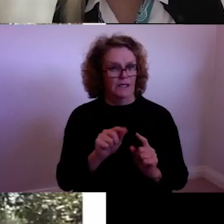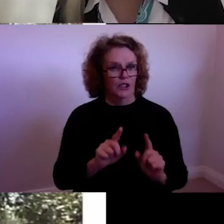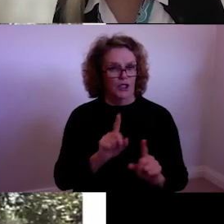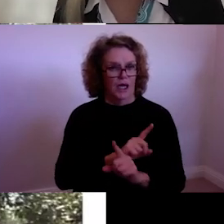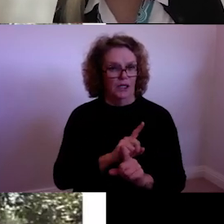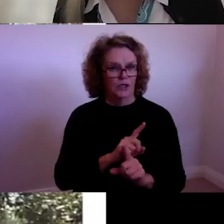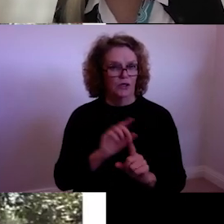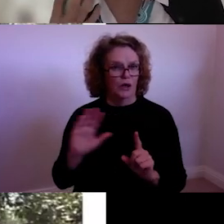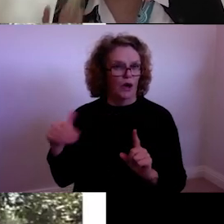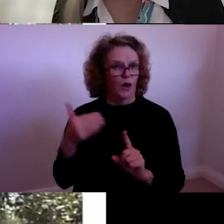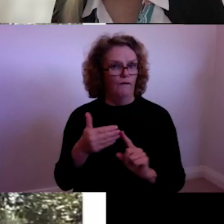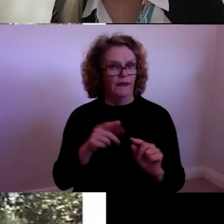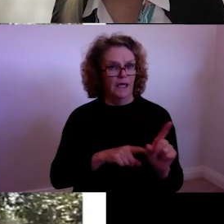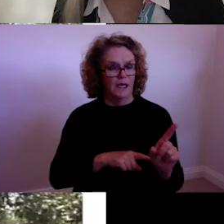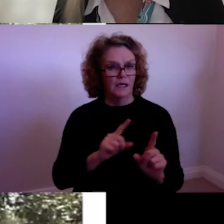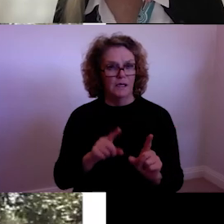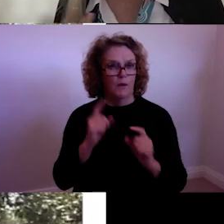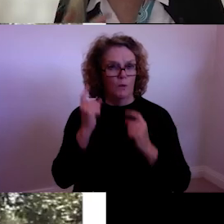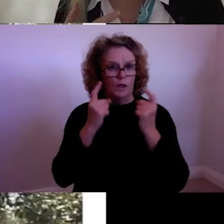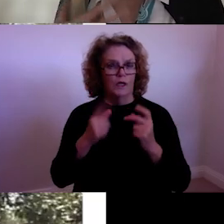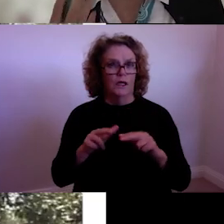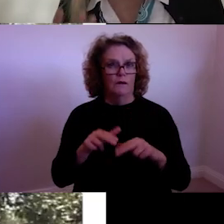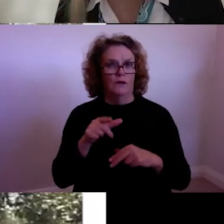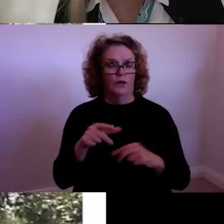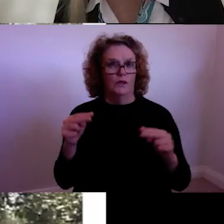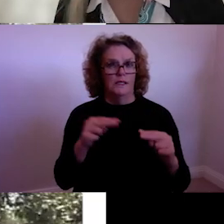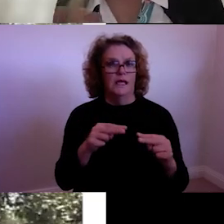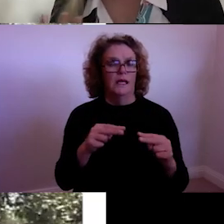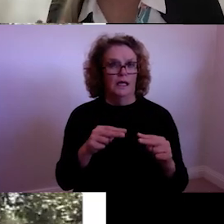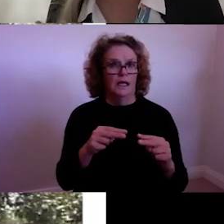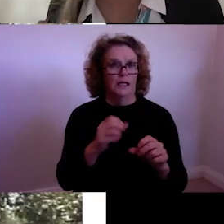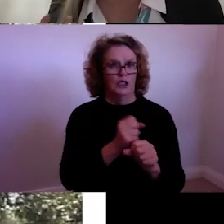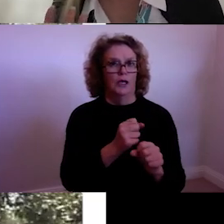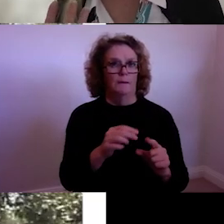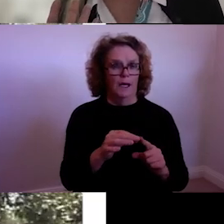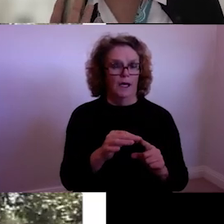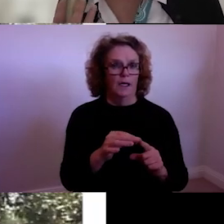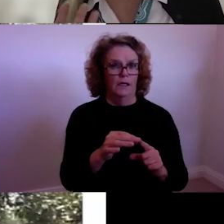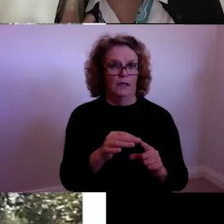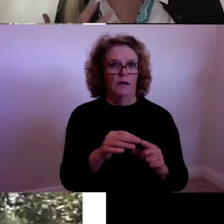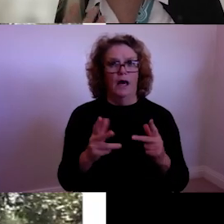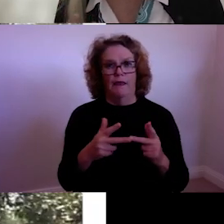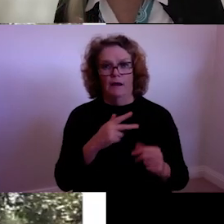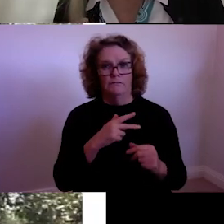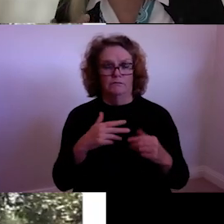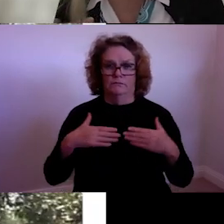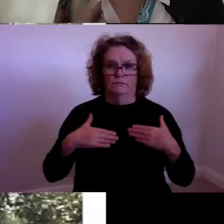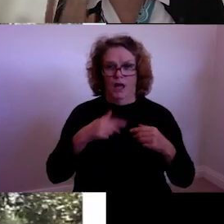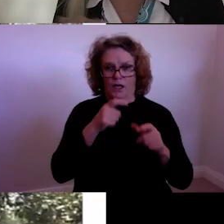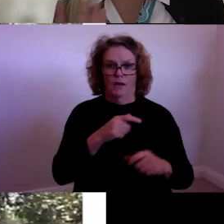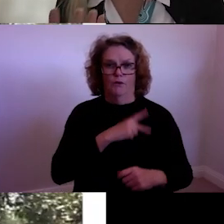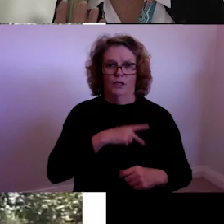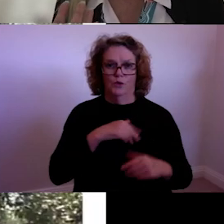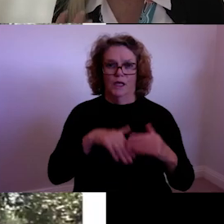wondering if you see the GP now and other health, or maybe other healthcare professionals in the community,